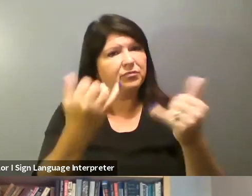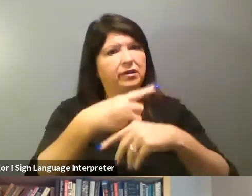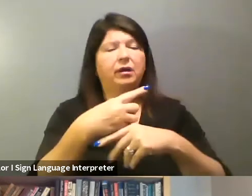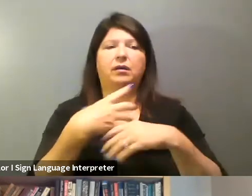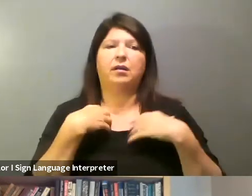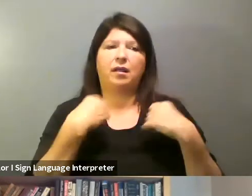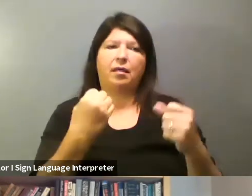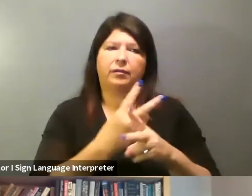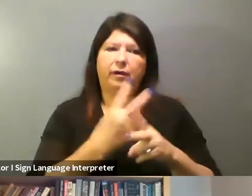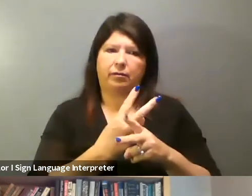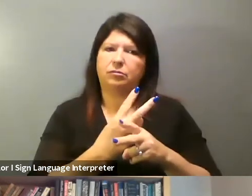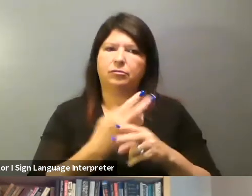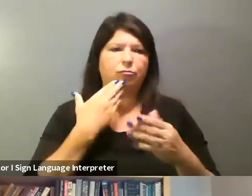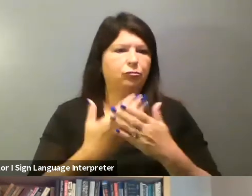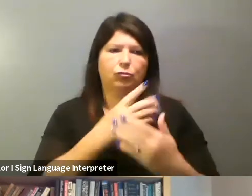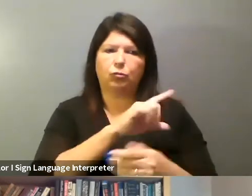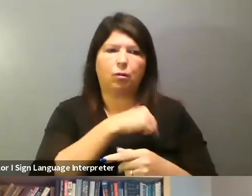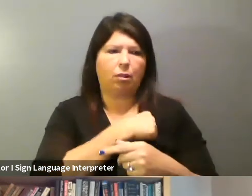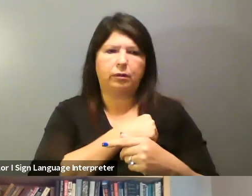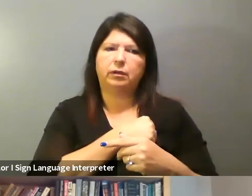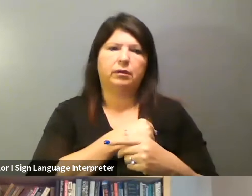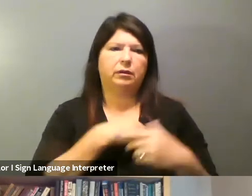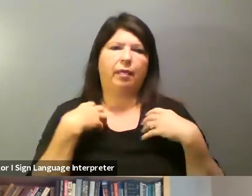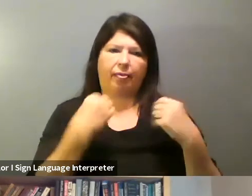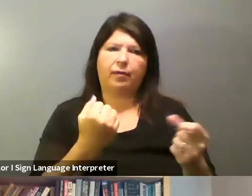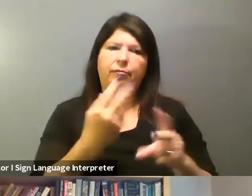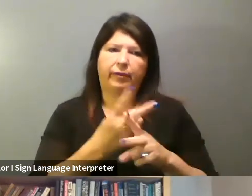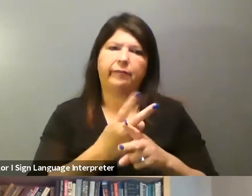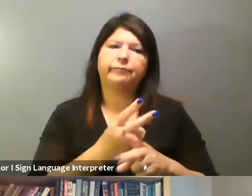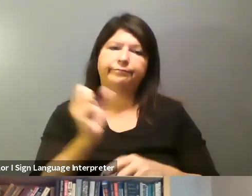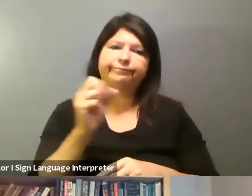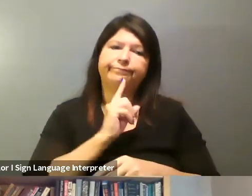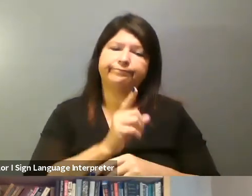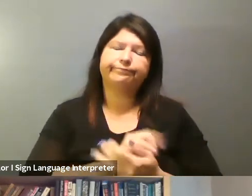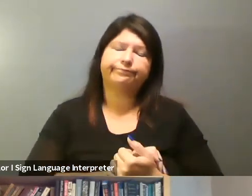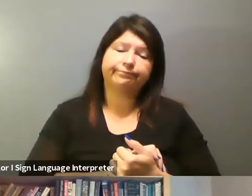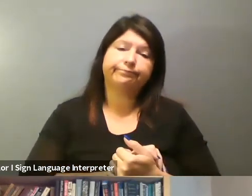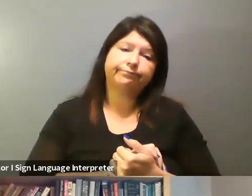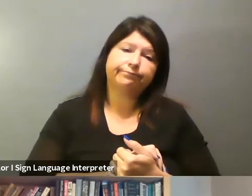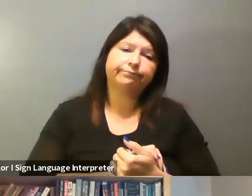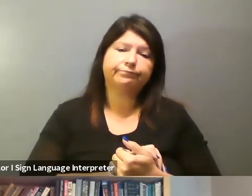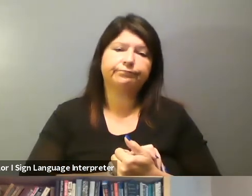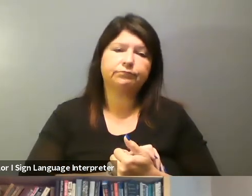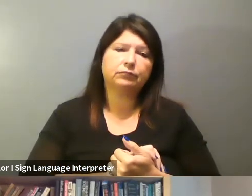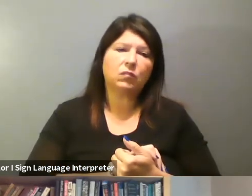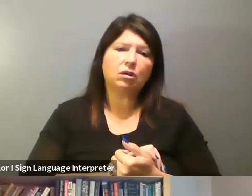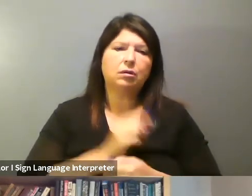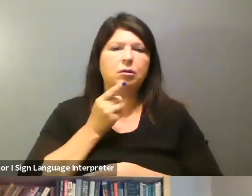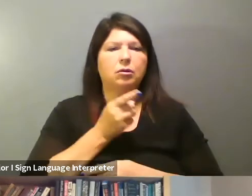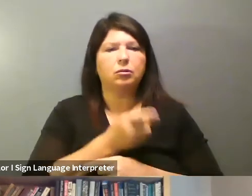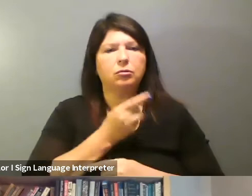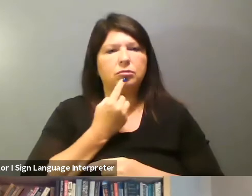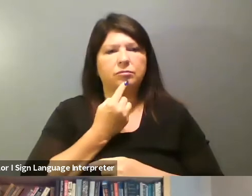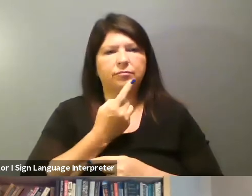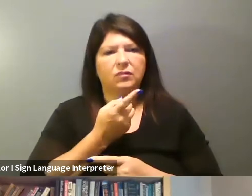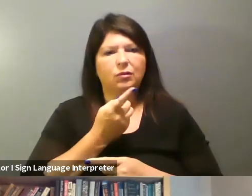equality and healthcare. And as you you're someone, as the young people